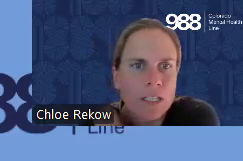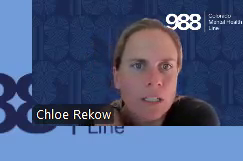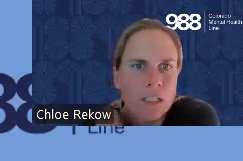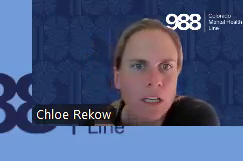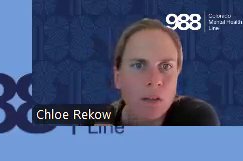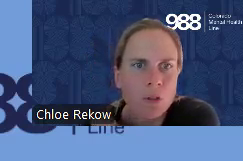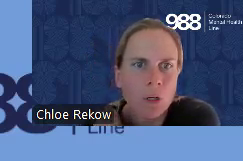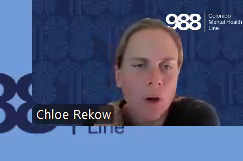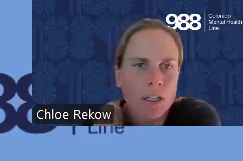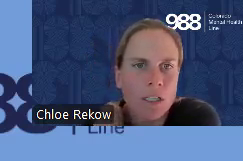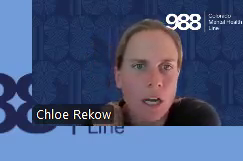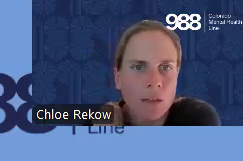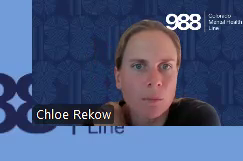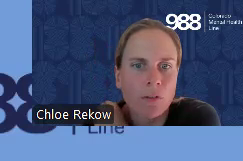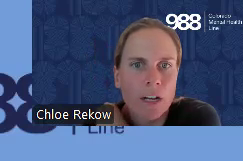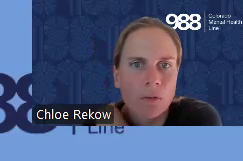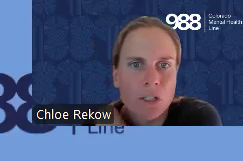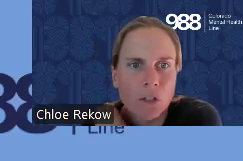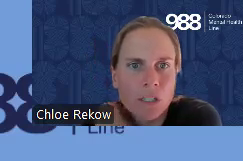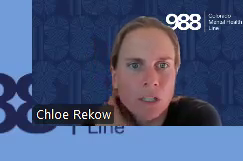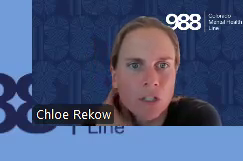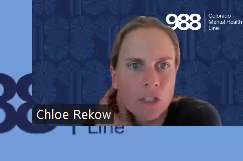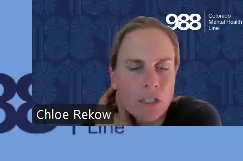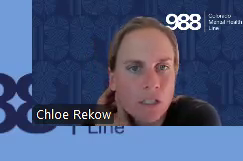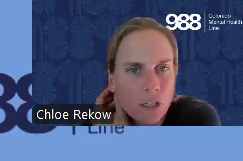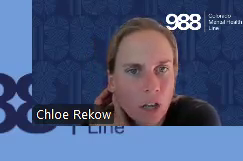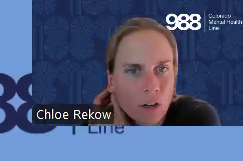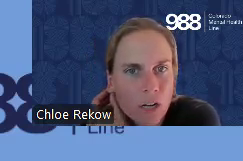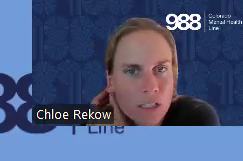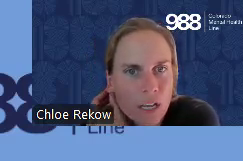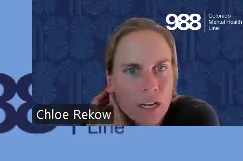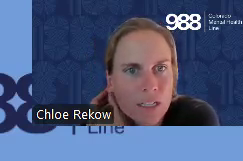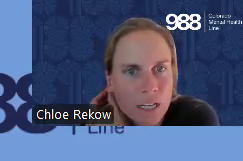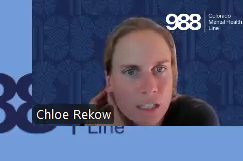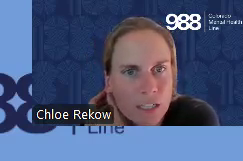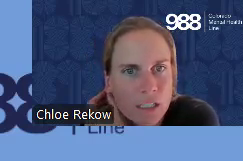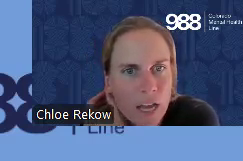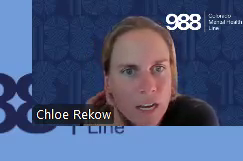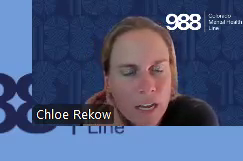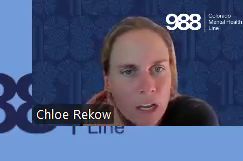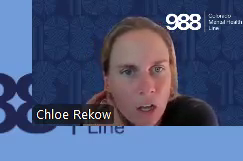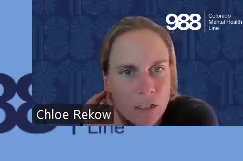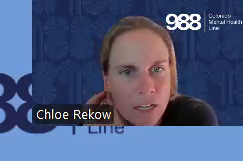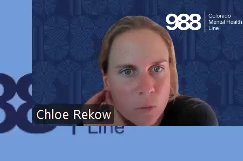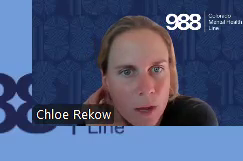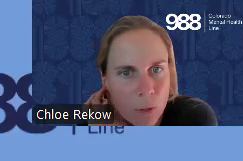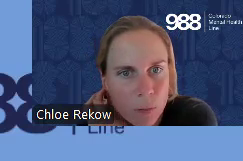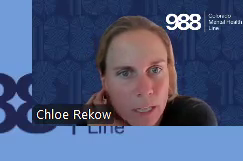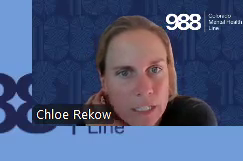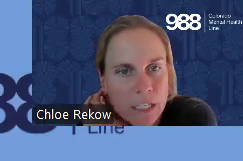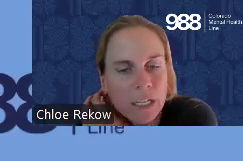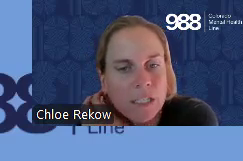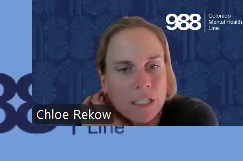With crisis teams required to document providing resources such as the Colorado Crisis Line and text line, does 988 call text